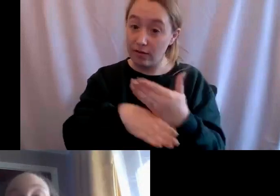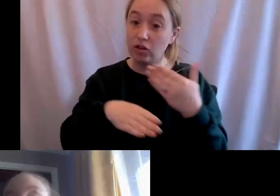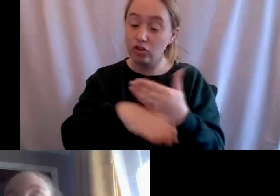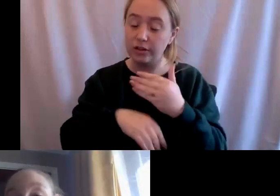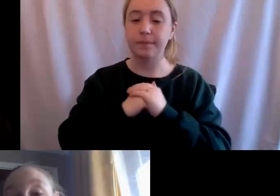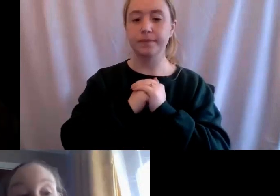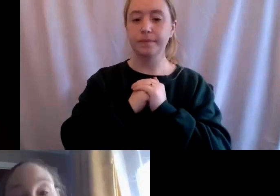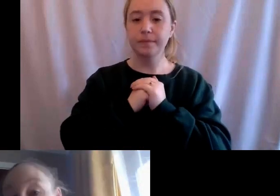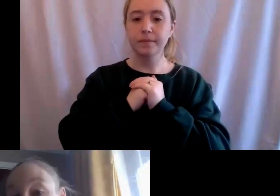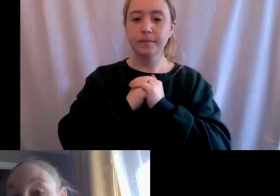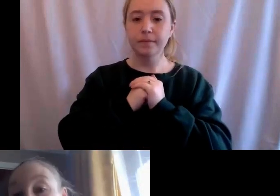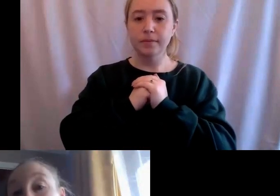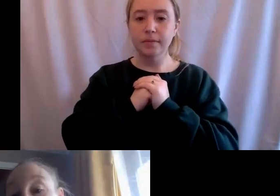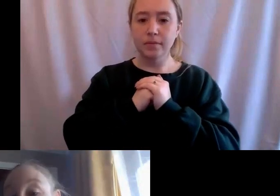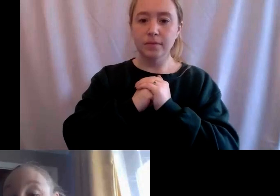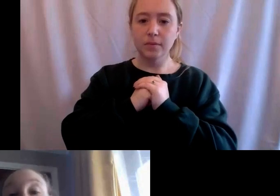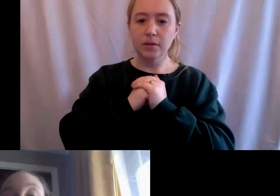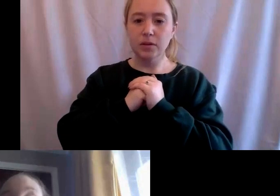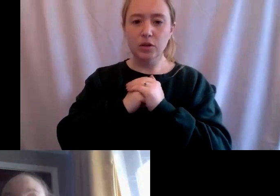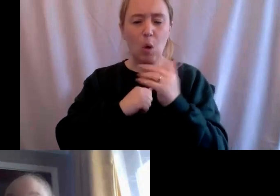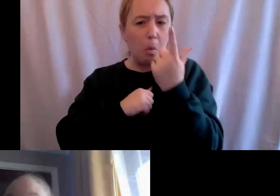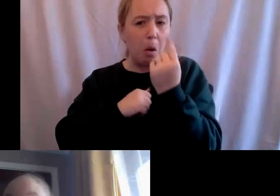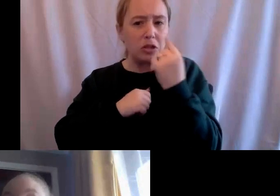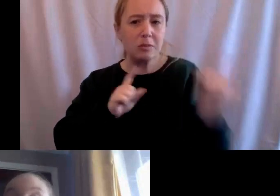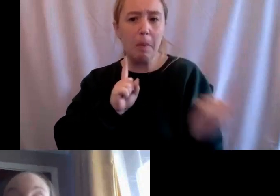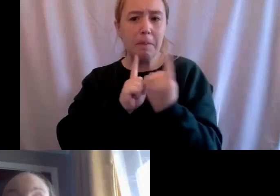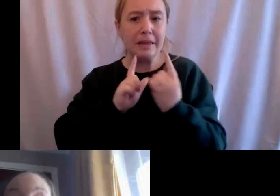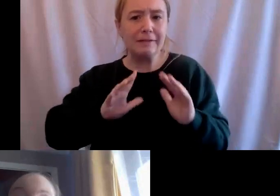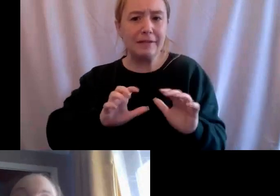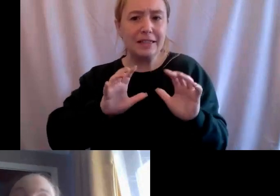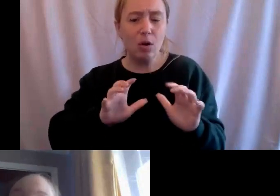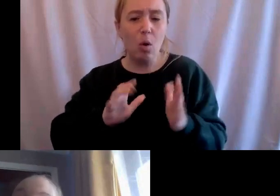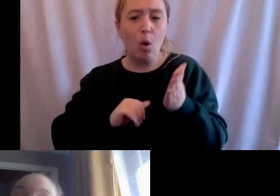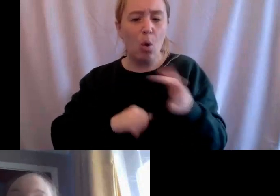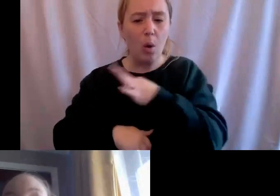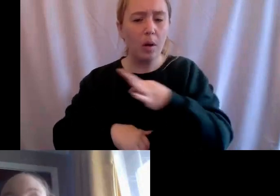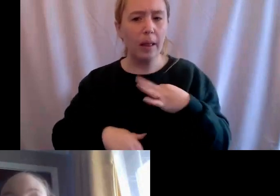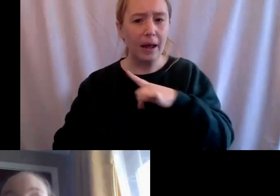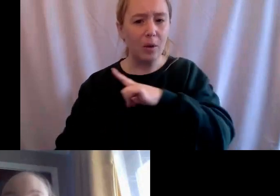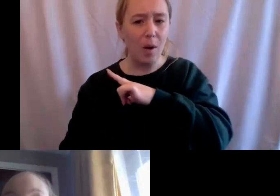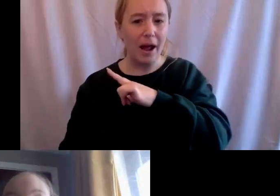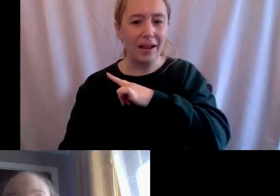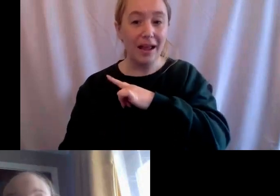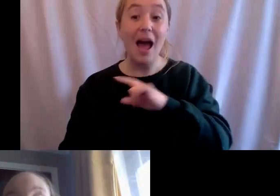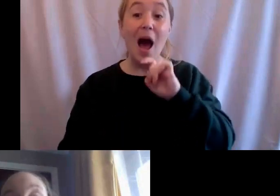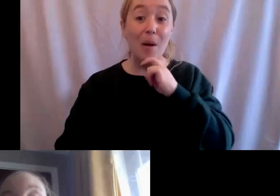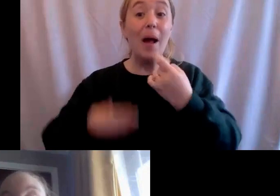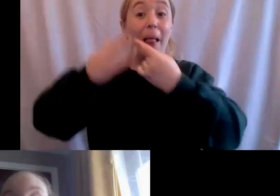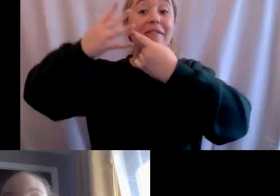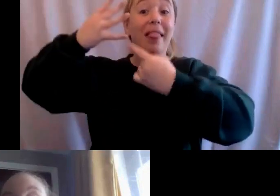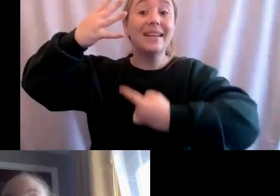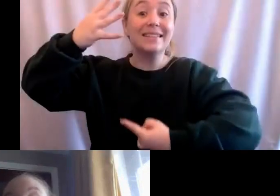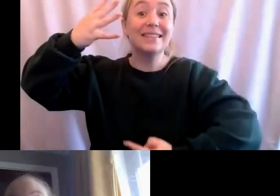So why might you end up in my clinic or one of my colleagues' clinics? I'm going to give a really big long list here,